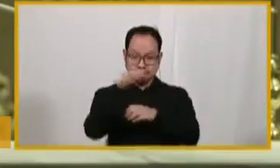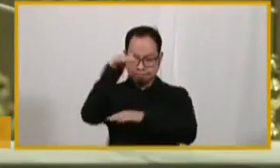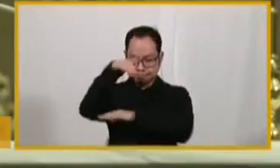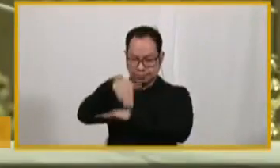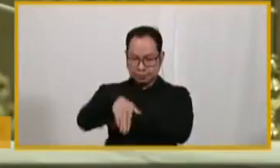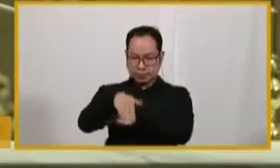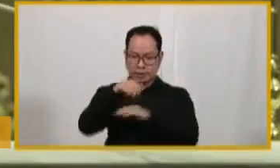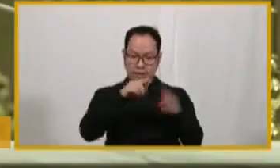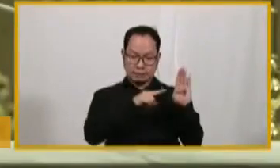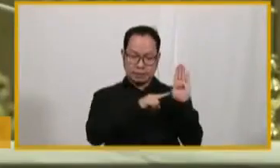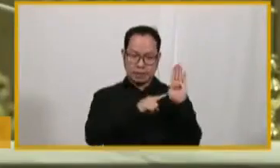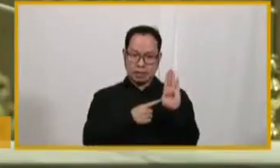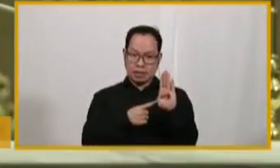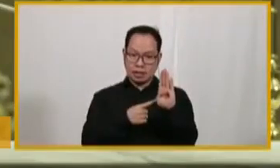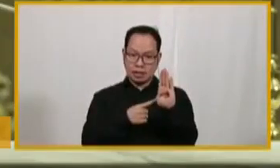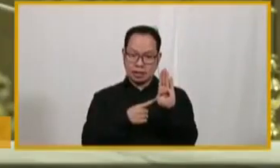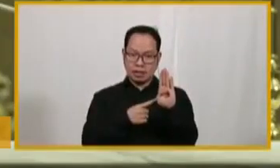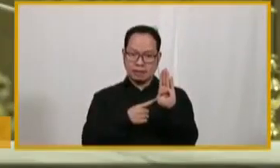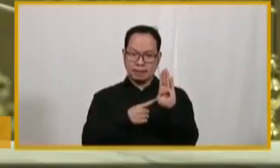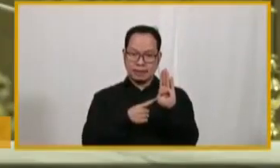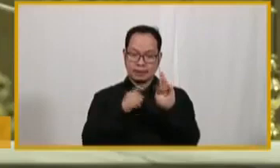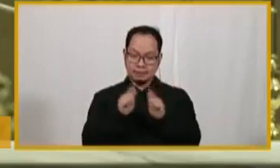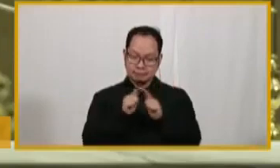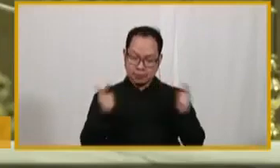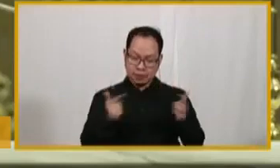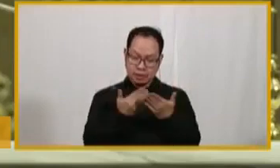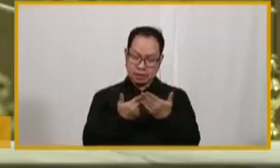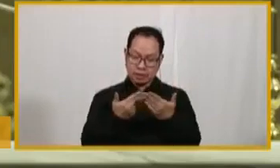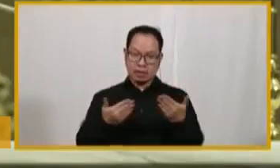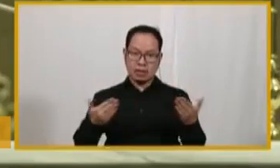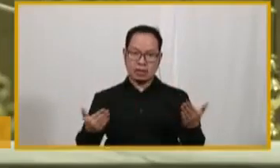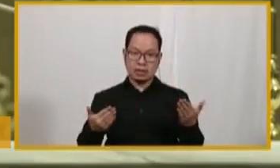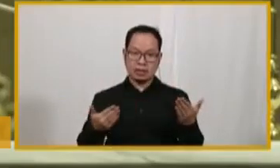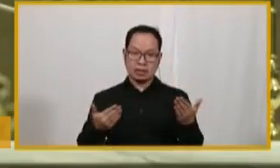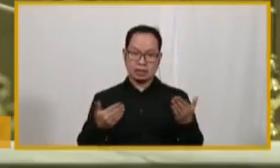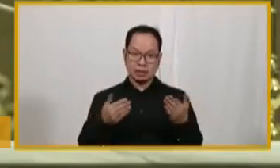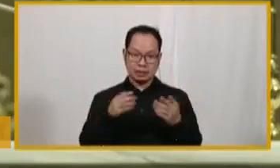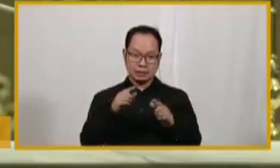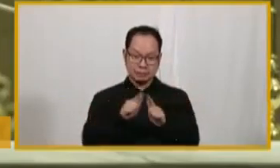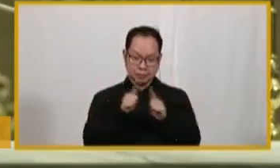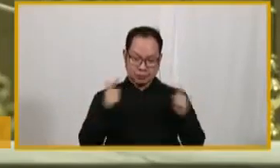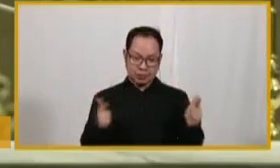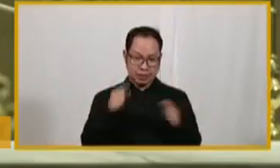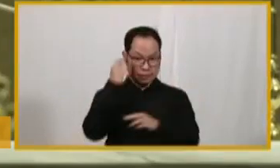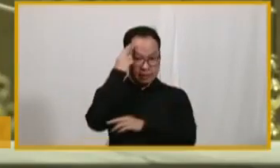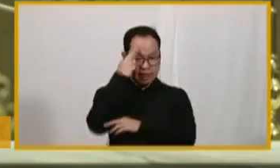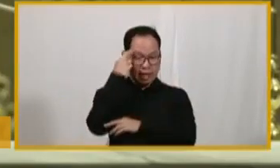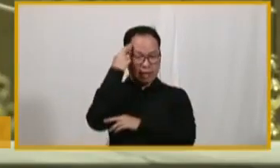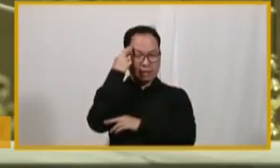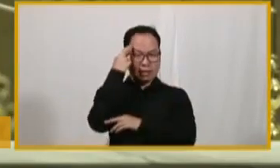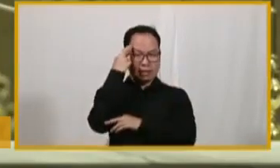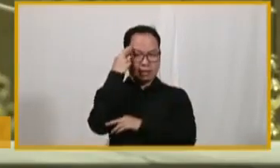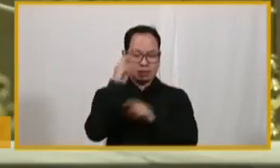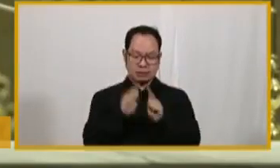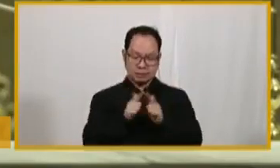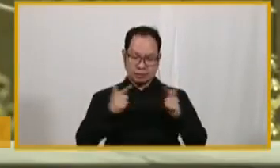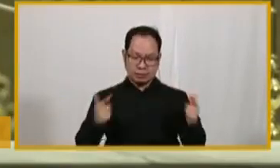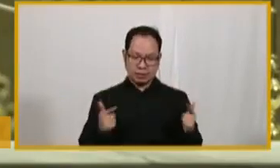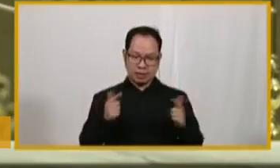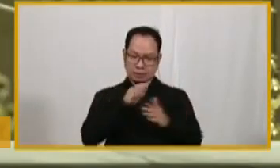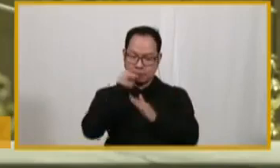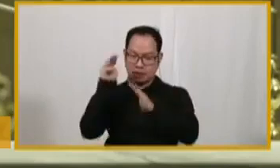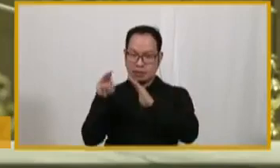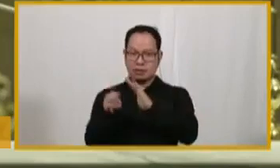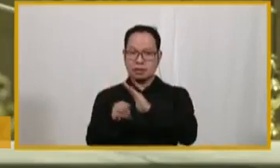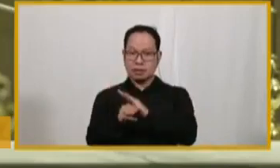Tonight is the beginning of great things, of great realities, of great